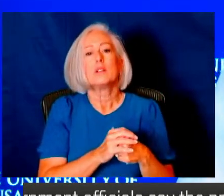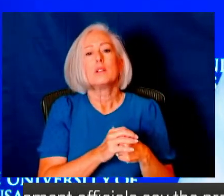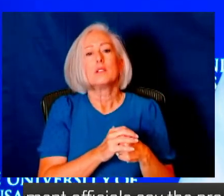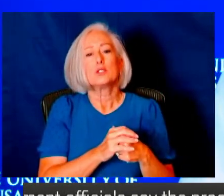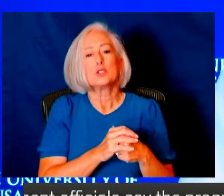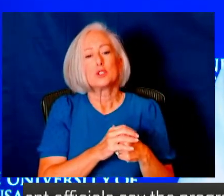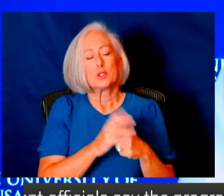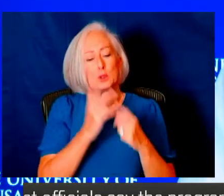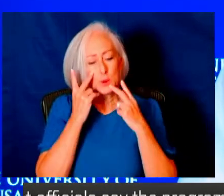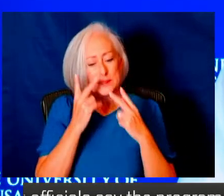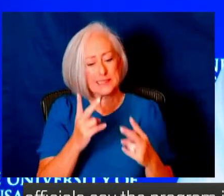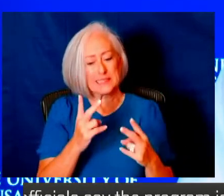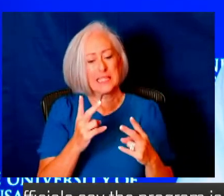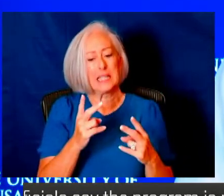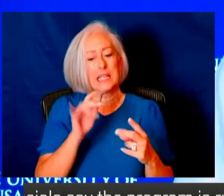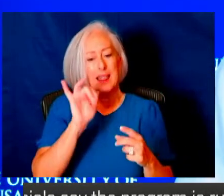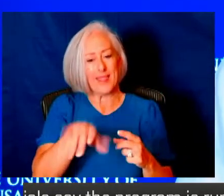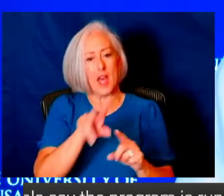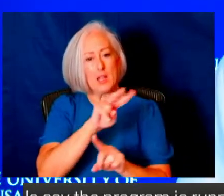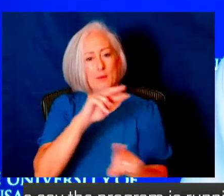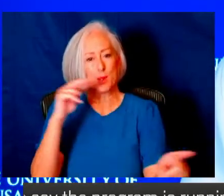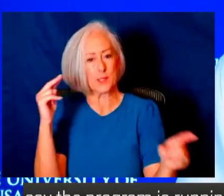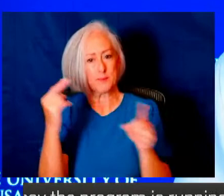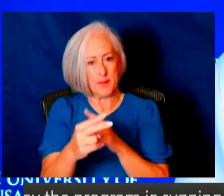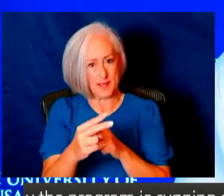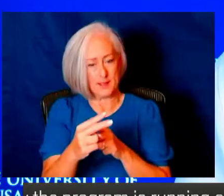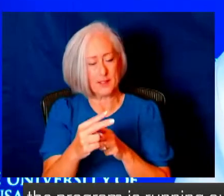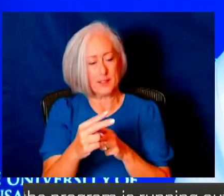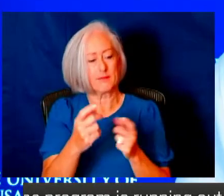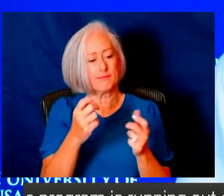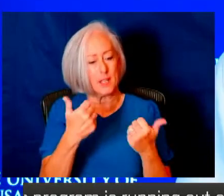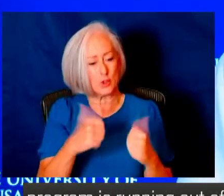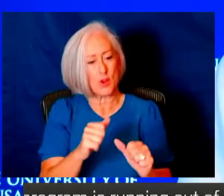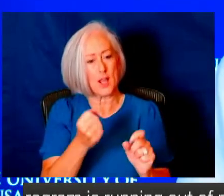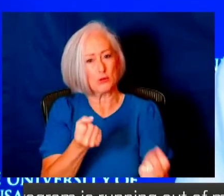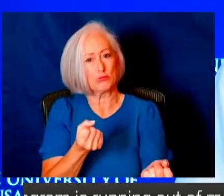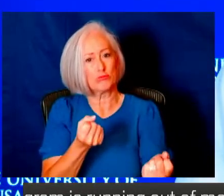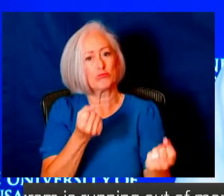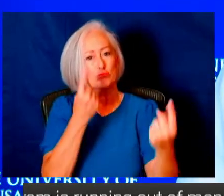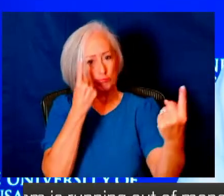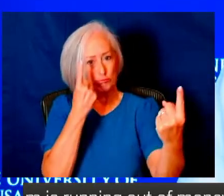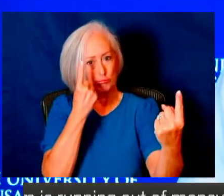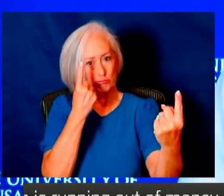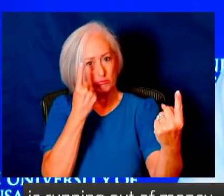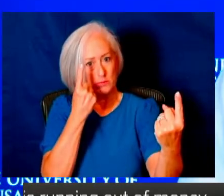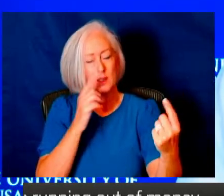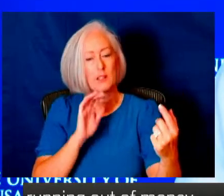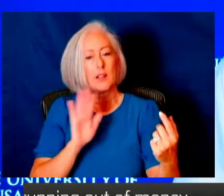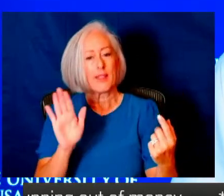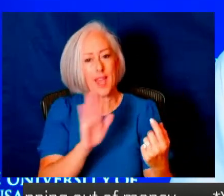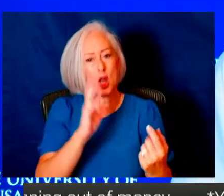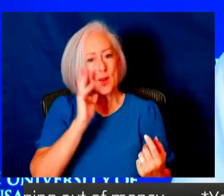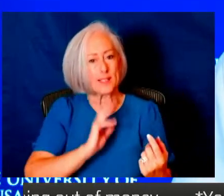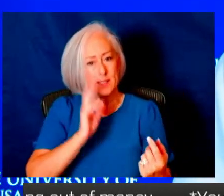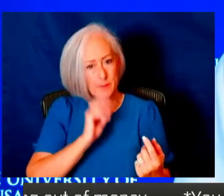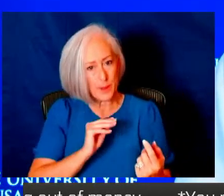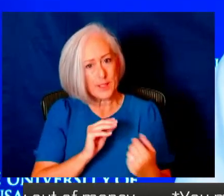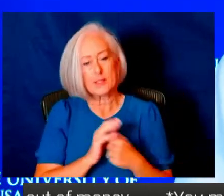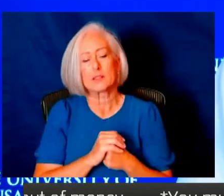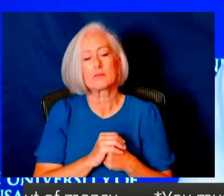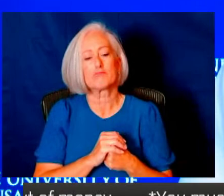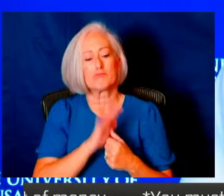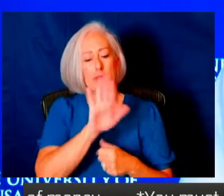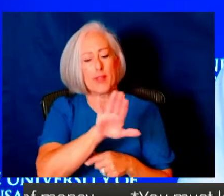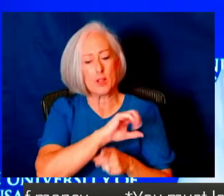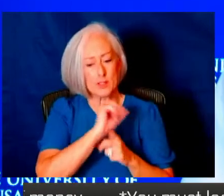of compassion and just understand, try to understand where have they come from, what are their circumstances, rather